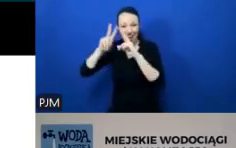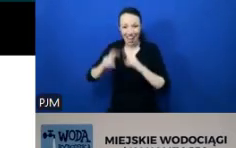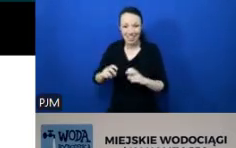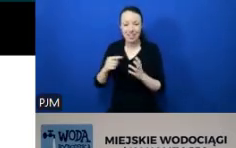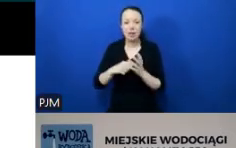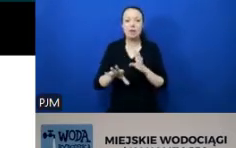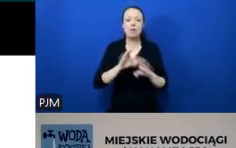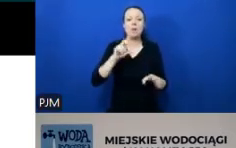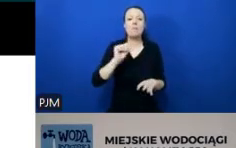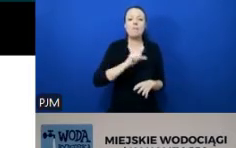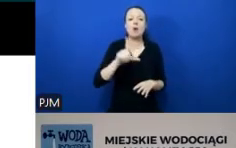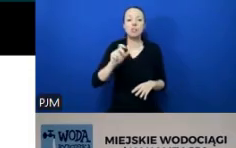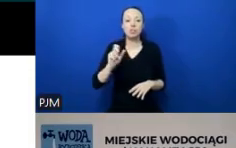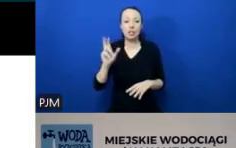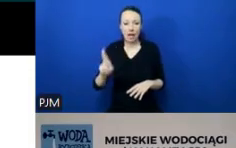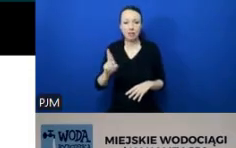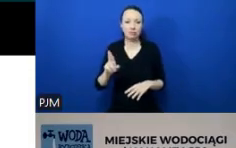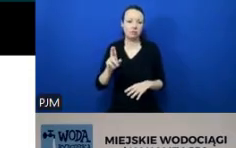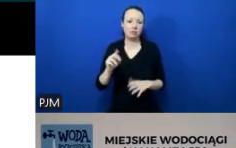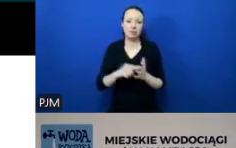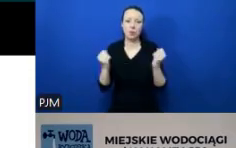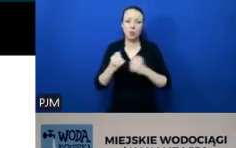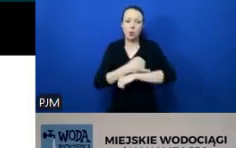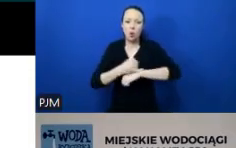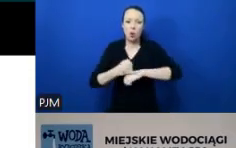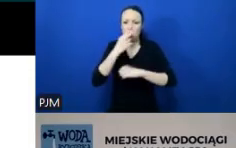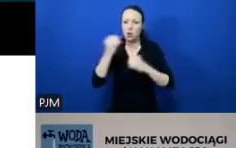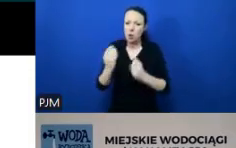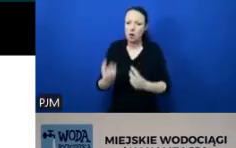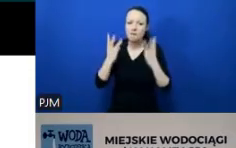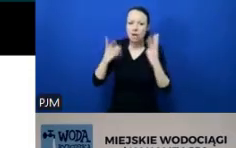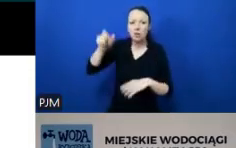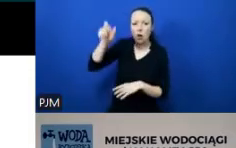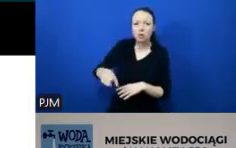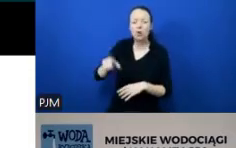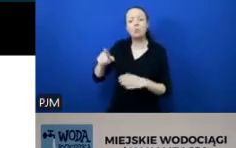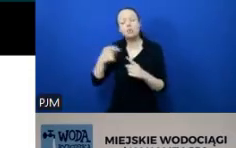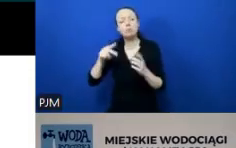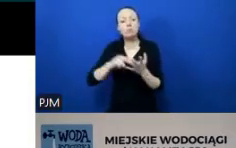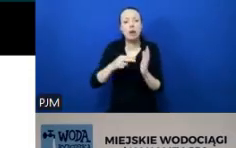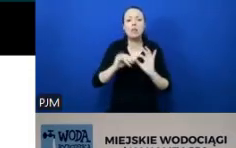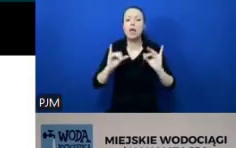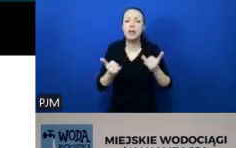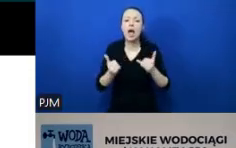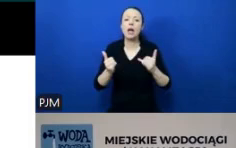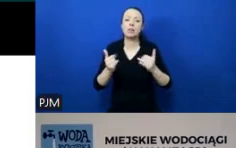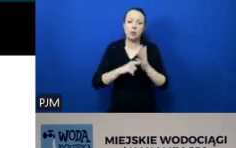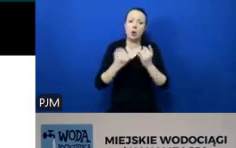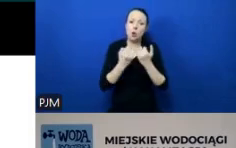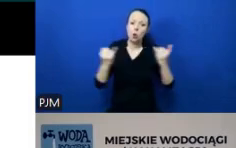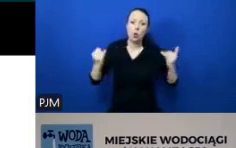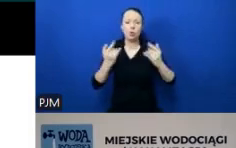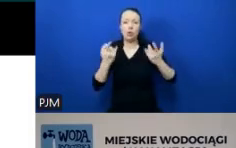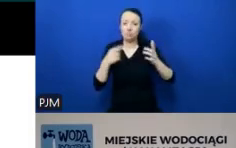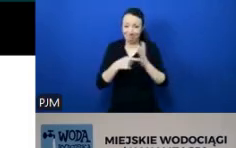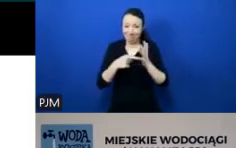employ scientists, Professor Paweł Liszner, a very important person, great specialist in the field of